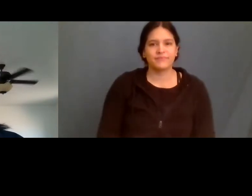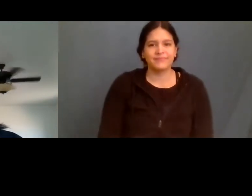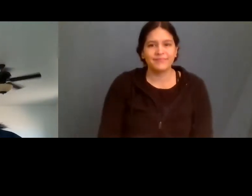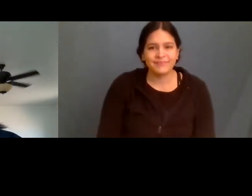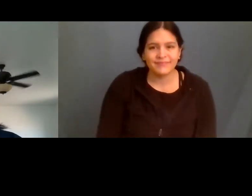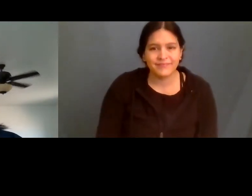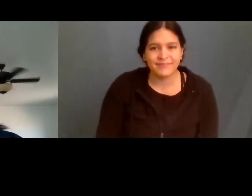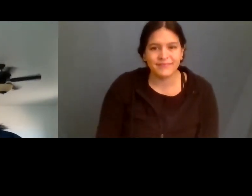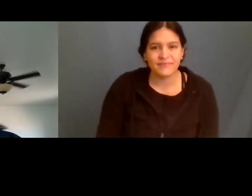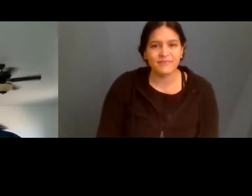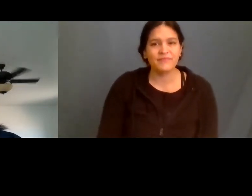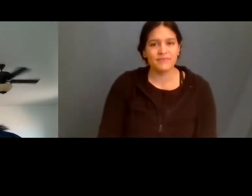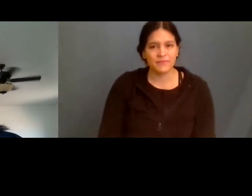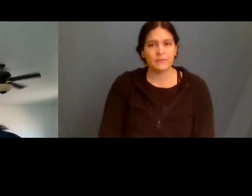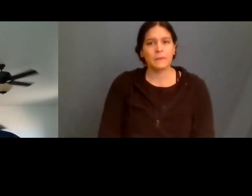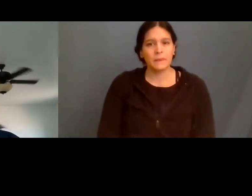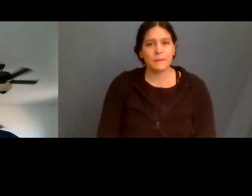Winter stories in